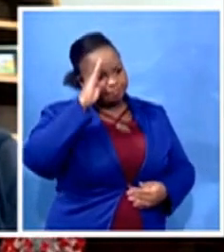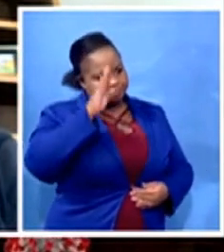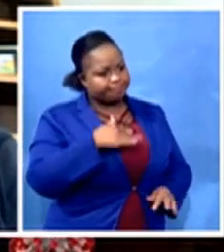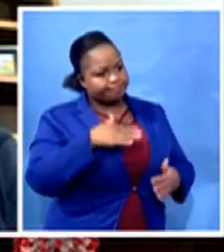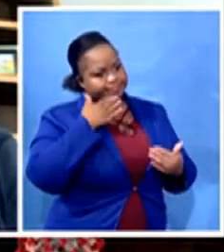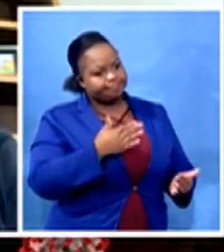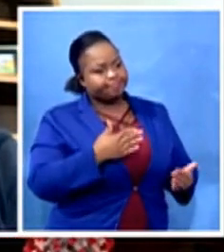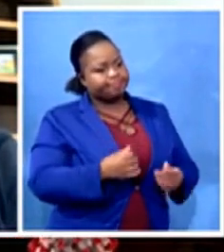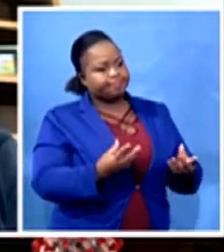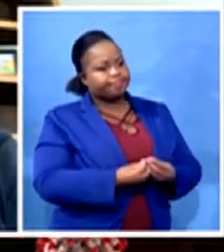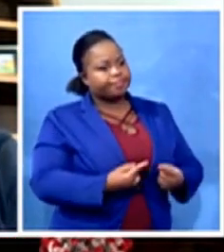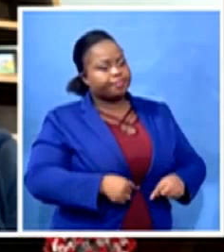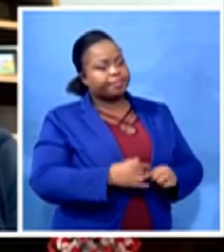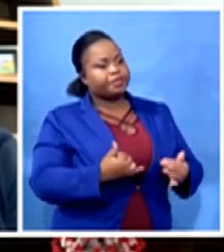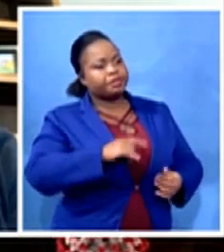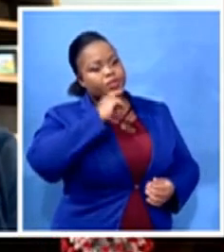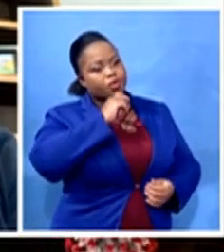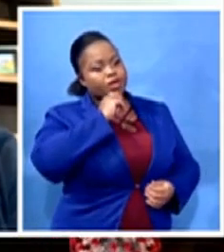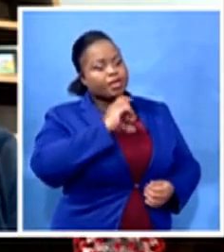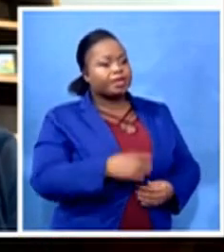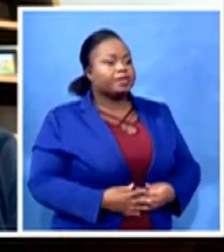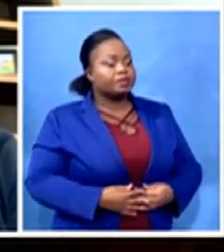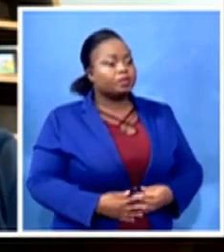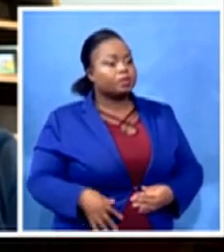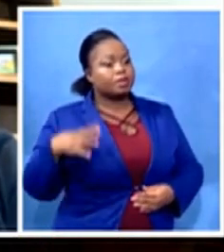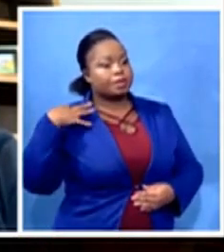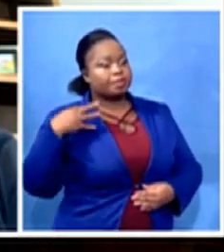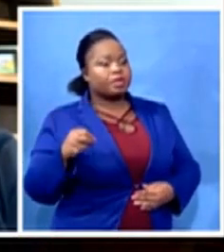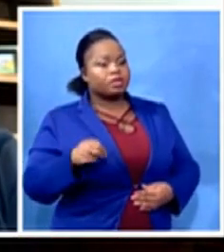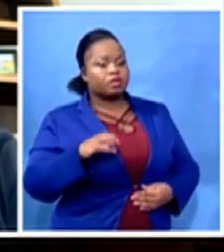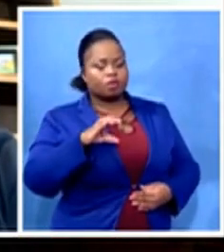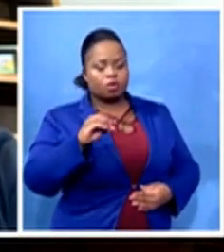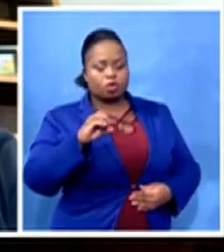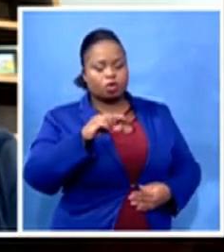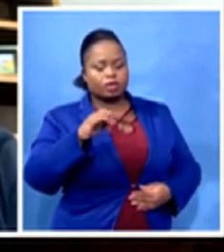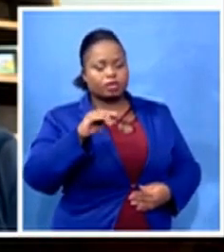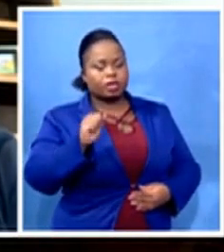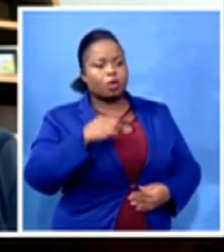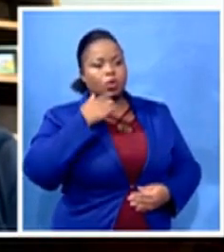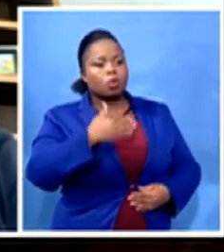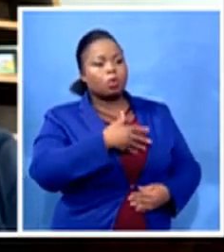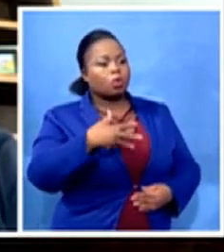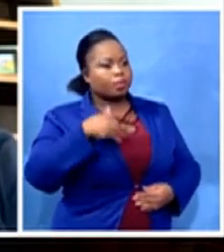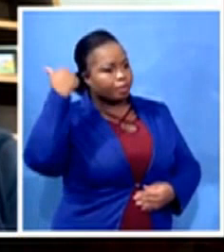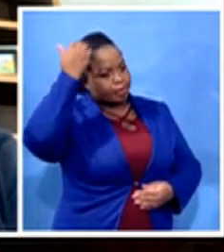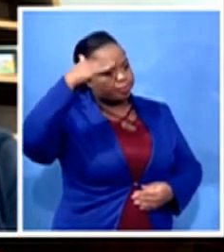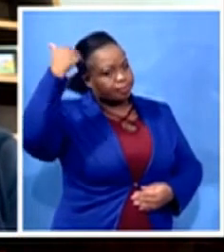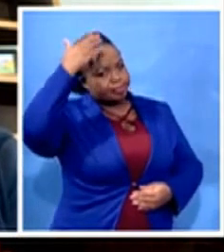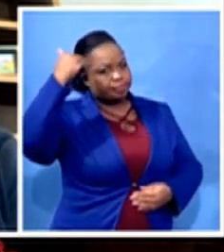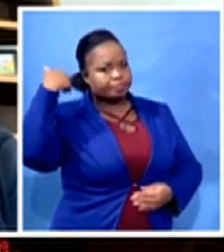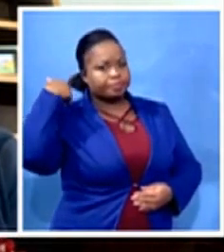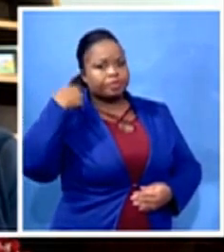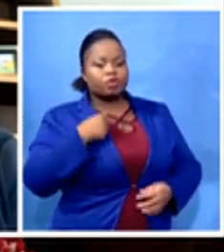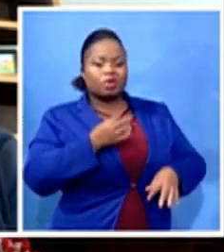morning. The Minister of Kokta, Nkosazana Dlamini Zuma, has issued new regulations with regards to municipal operations